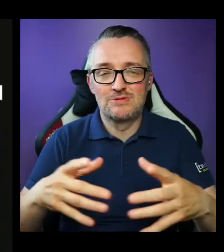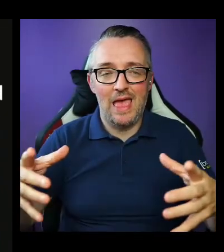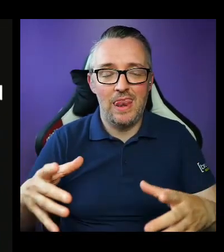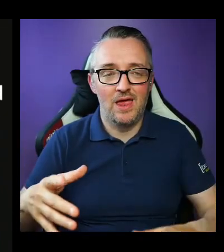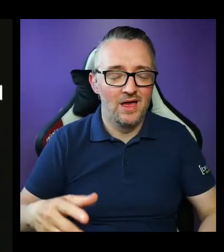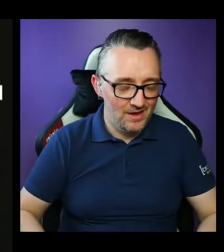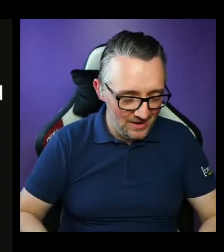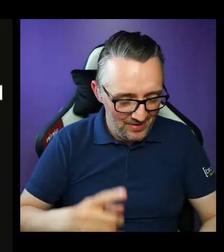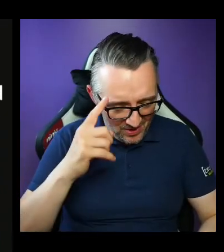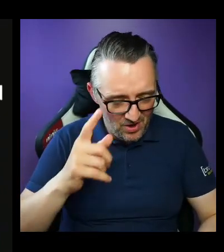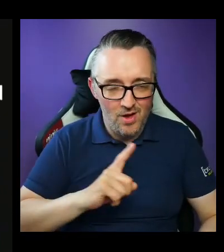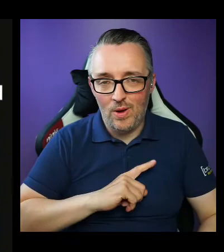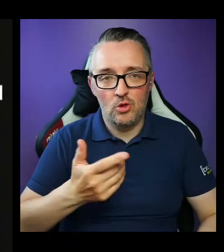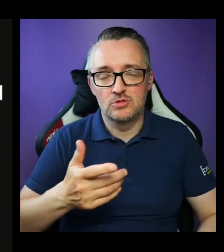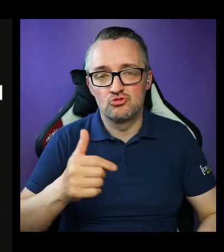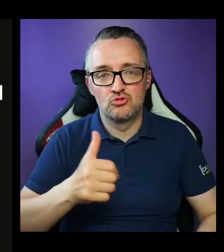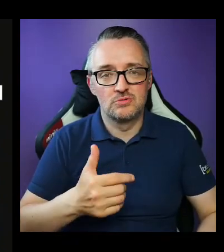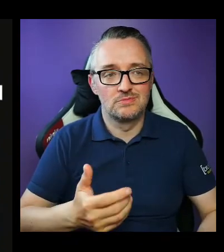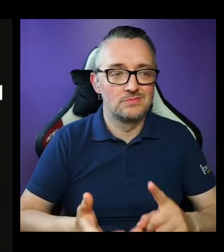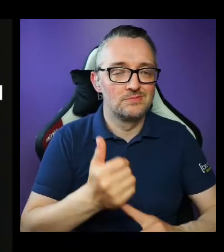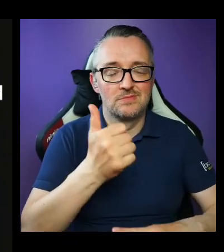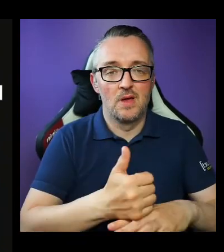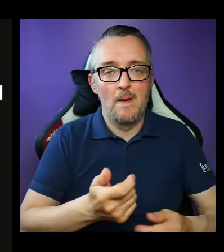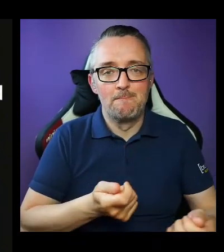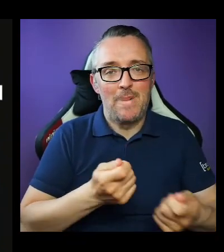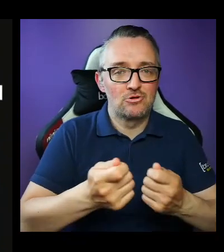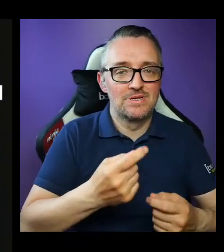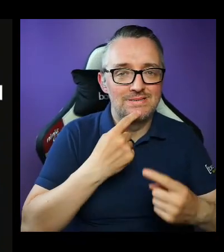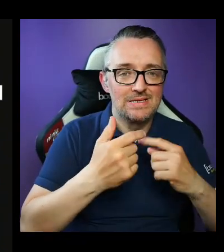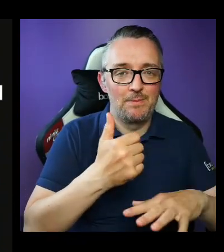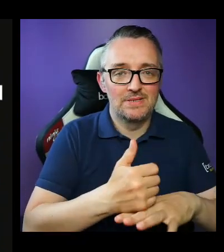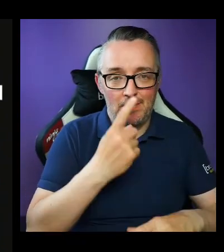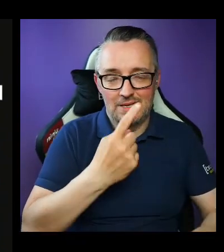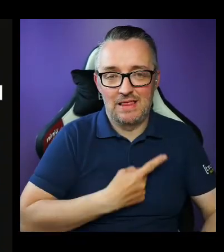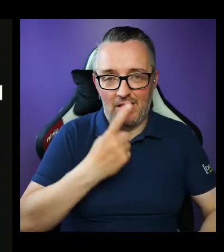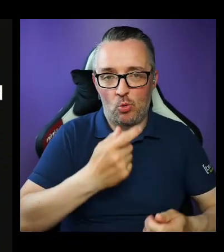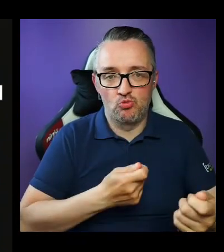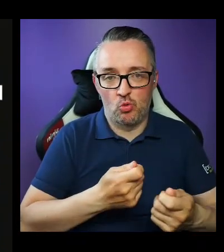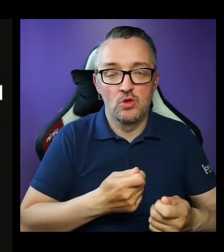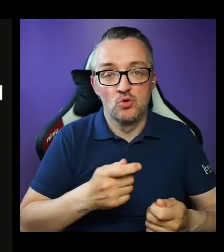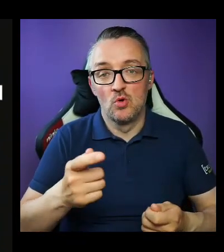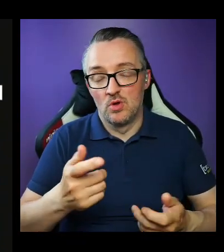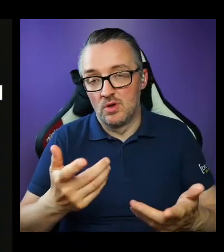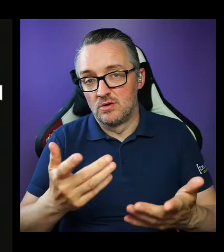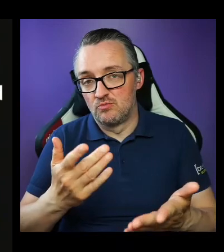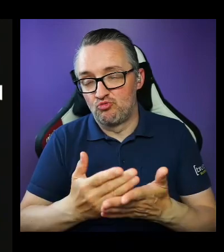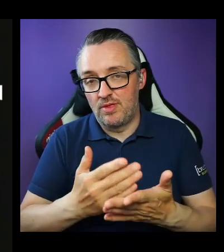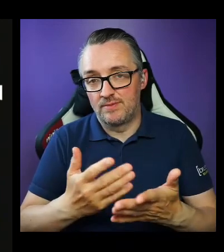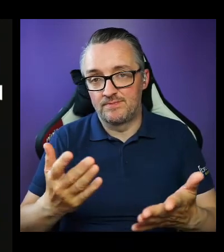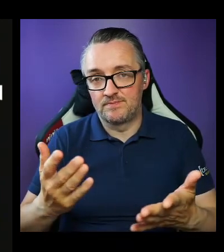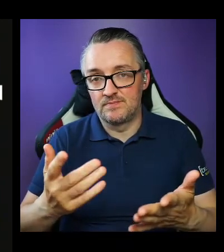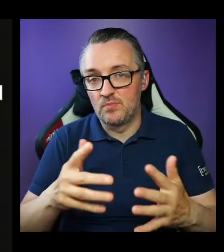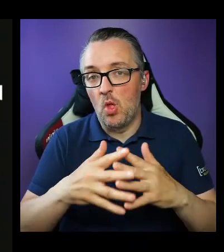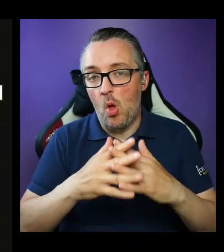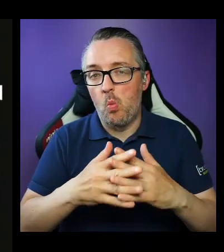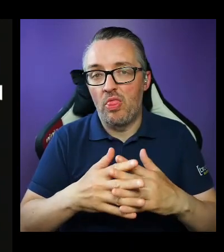for a managed database that can just do that for myself completely? So these are some of the use cases. I would say, like, yeah, it's worth